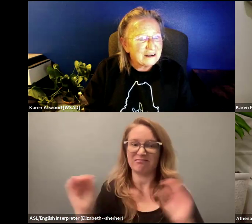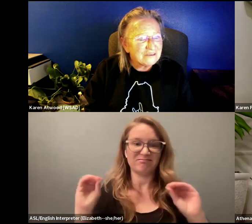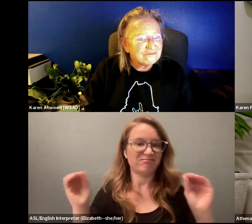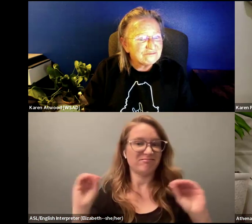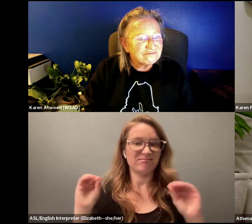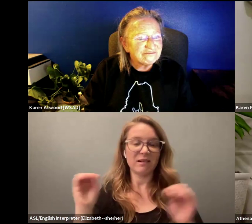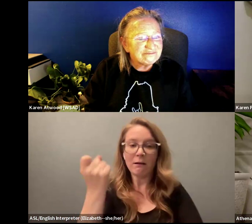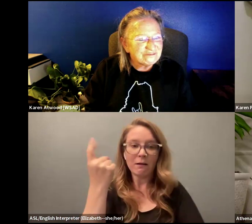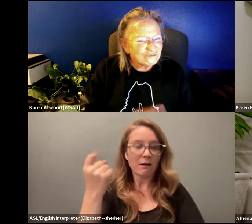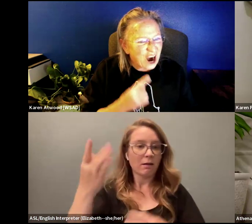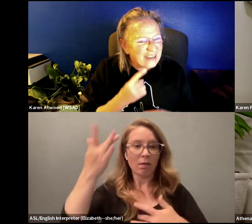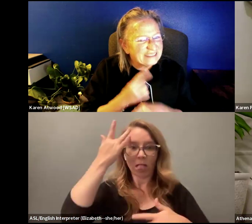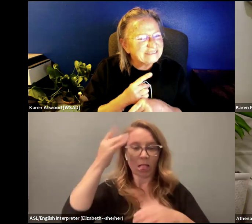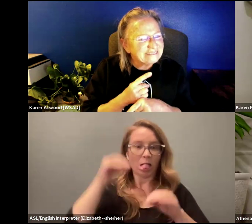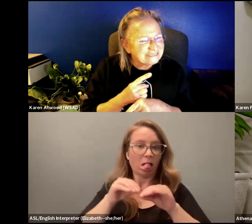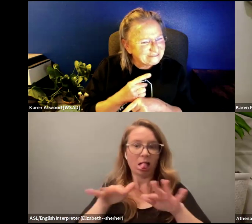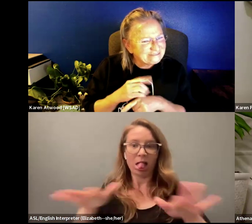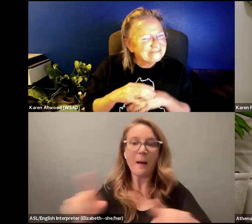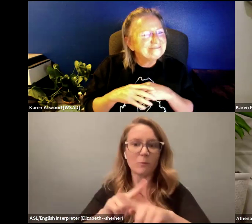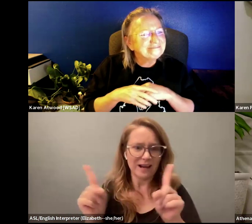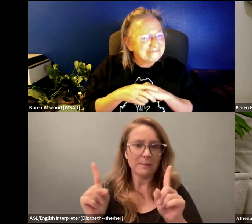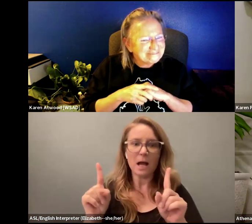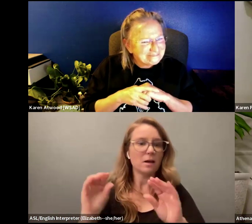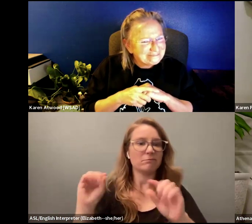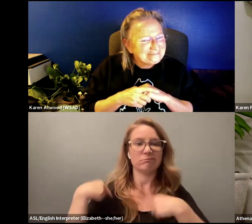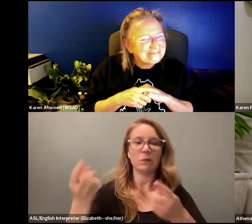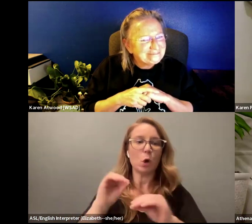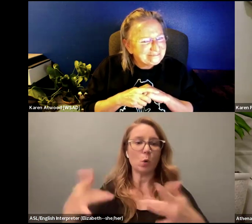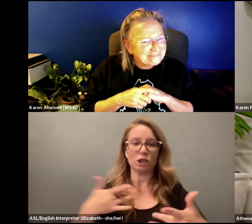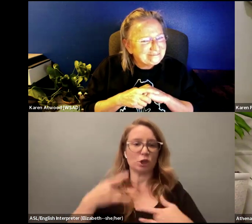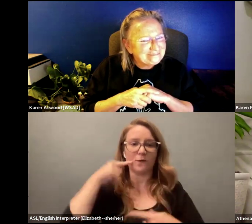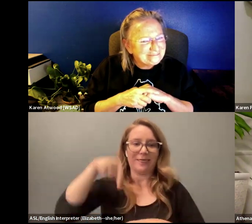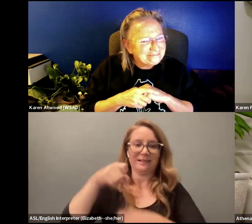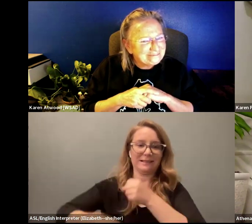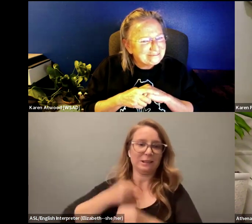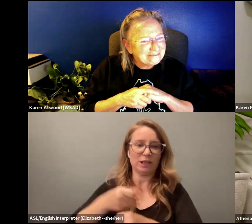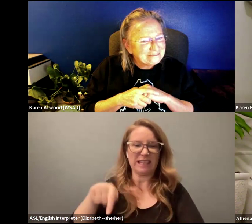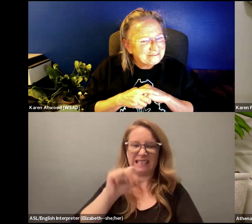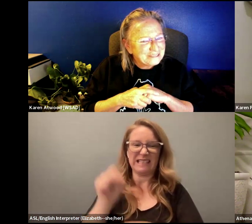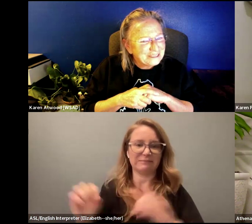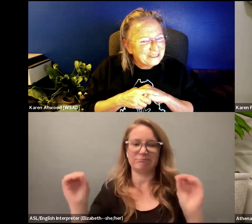very pathogenic, but it has not really been a concern this season